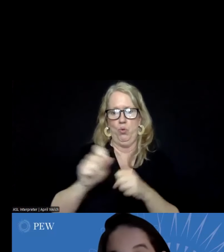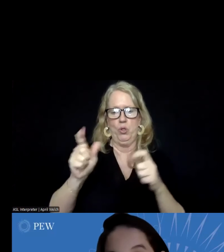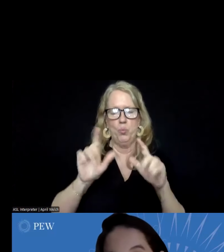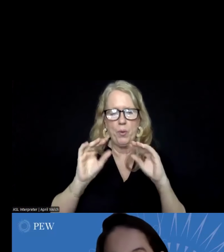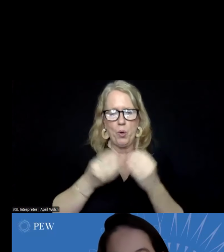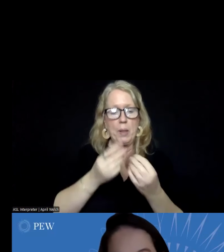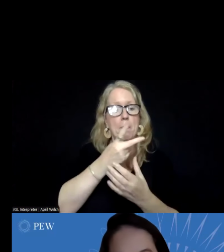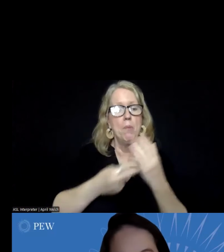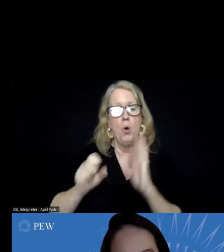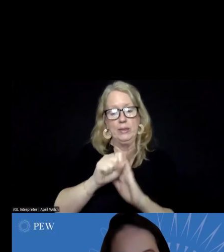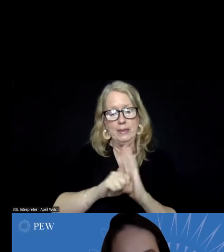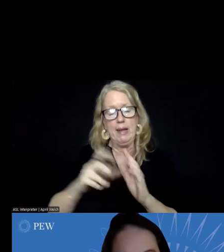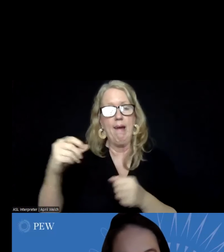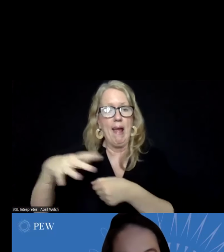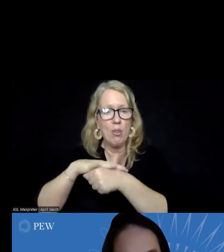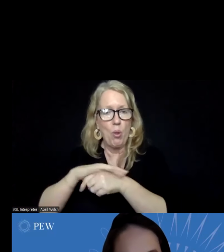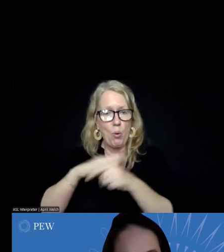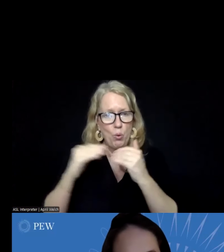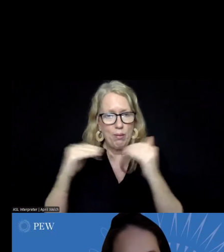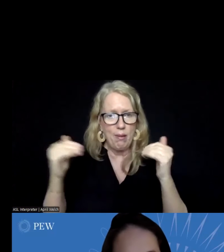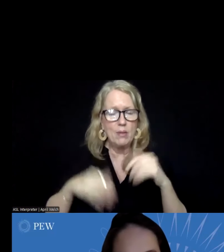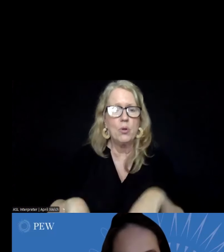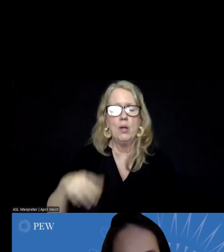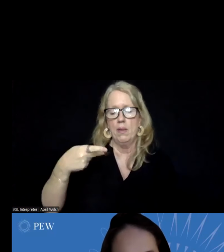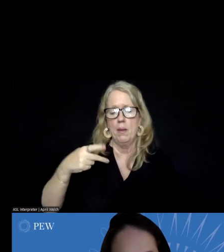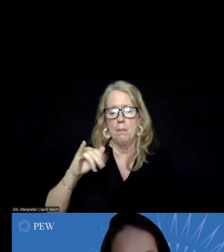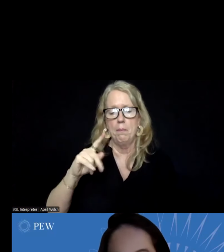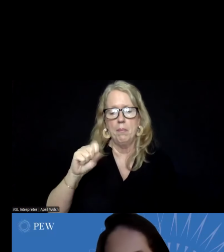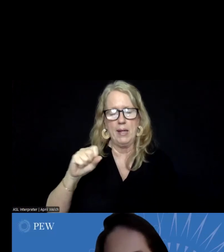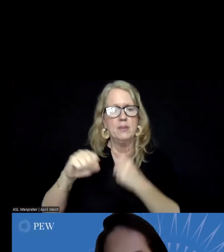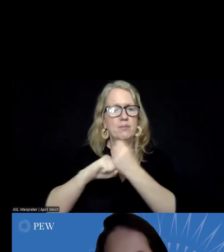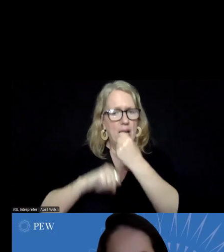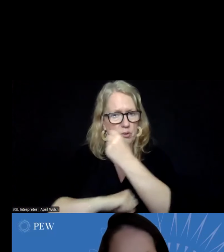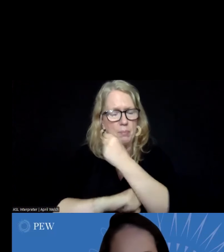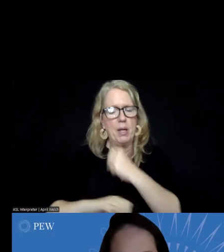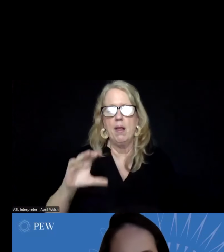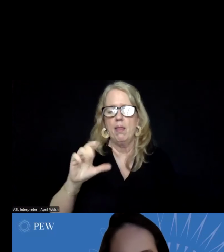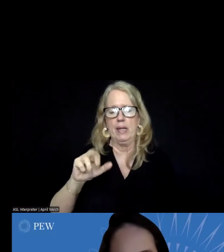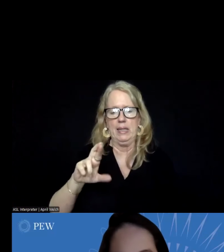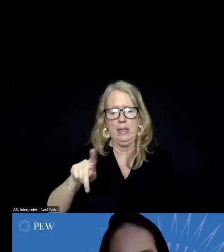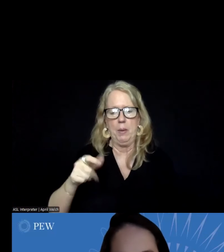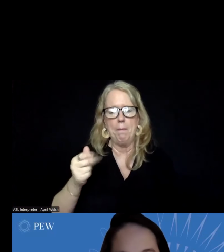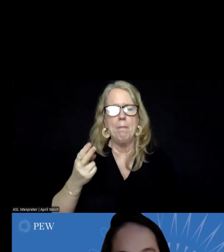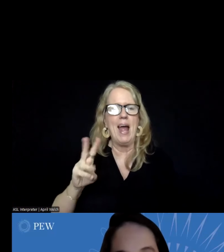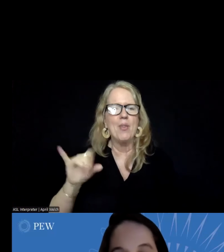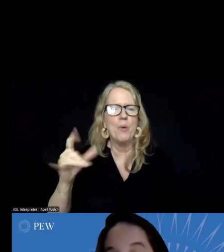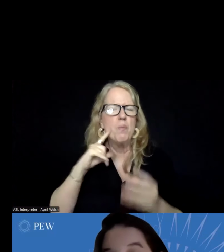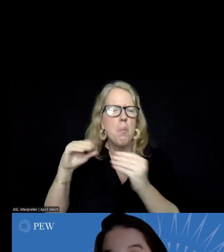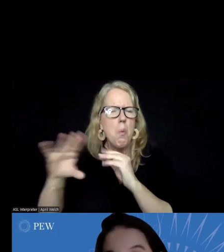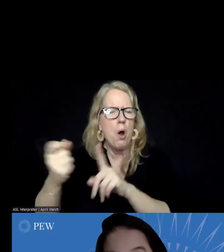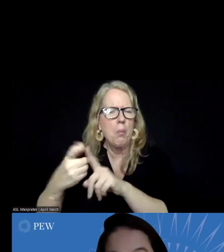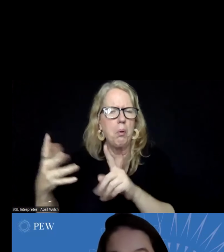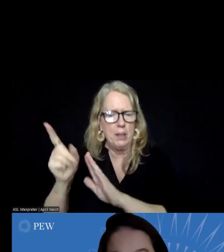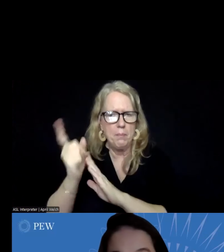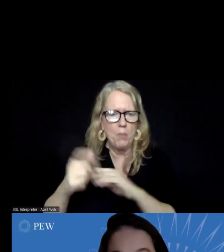at both the state and local level, such as the PEGS Foundation, from which Clear Pathways comes, and you'll hear about in a second. We've been partnering